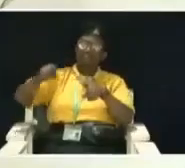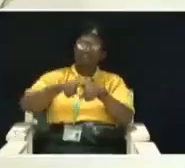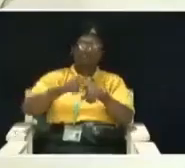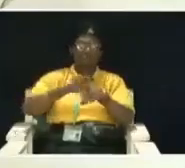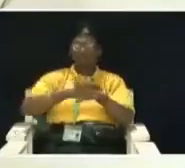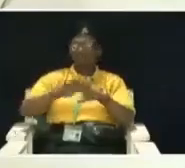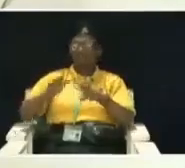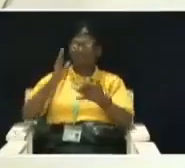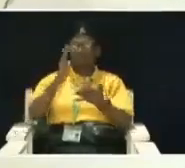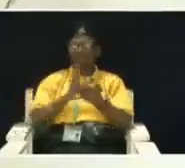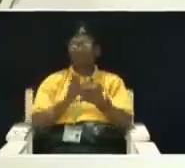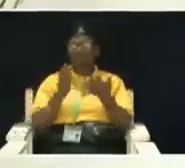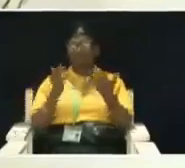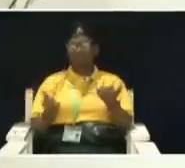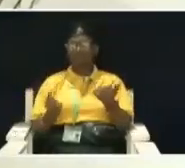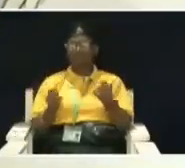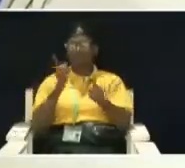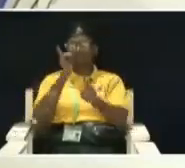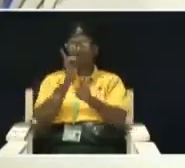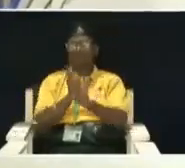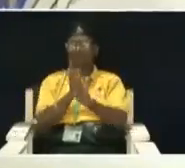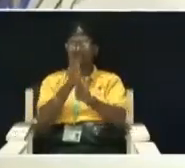Just keep coming.